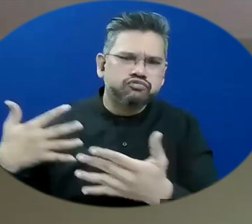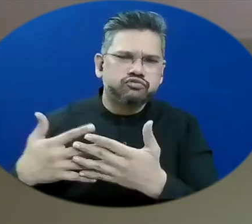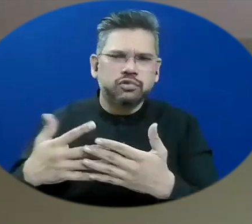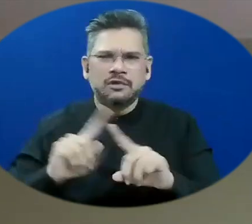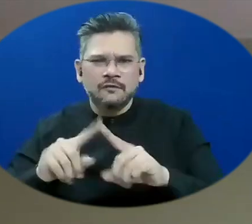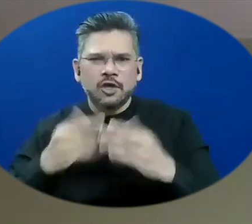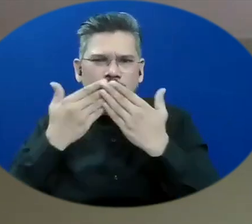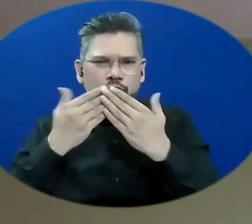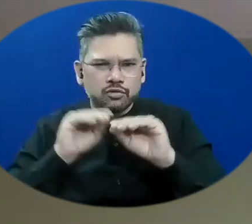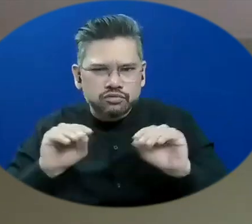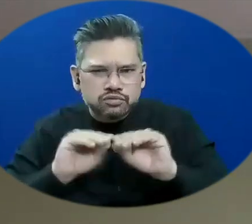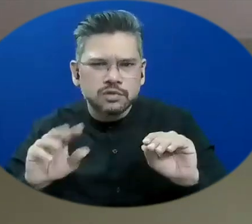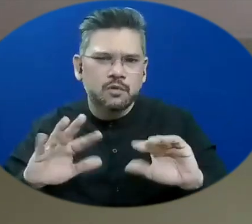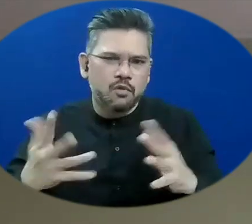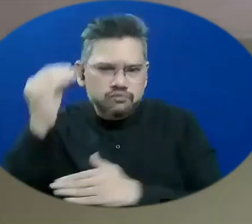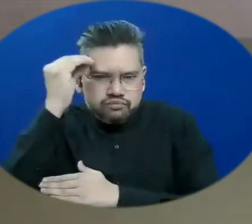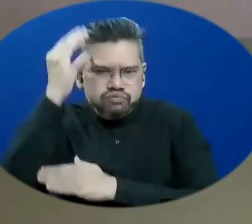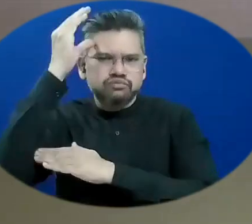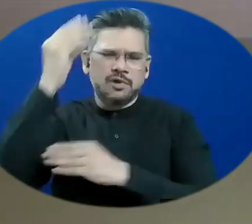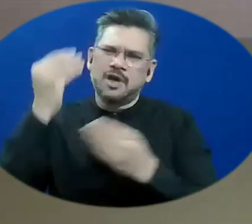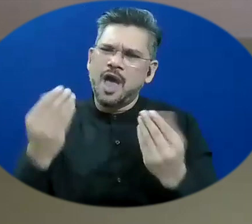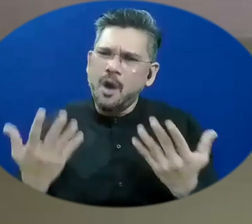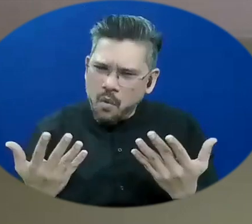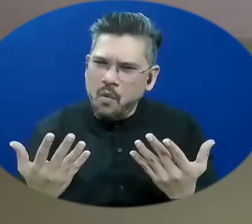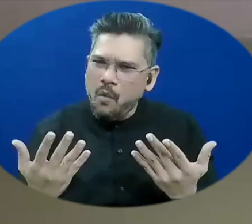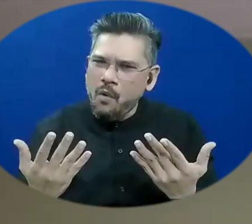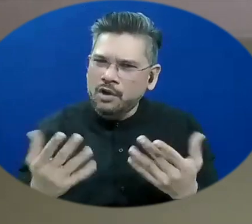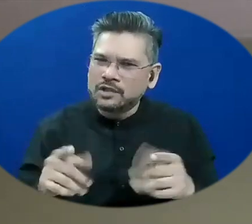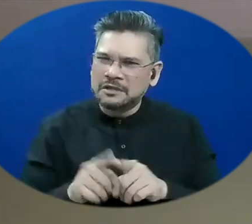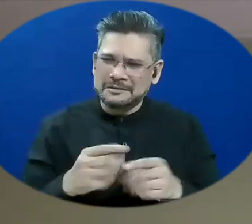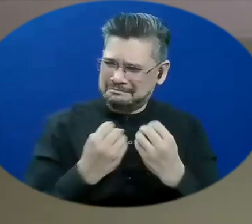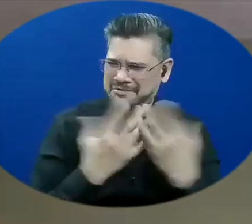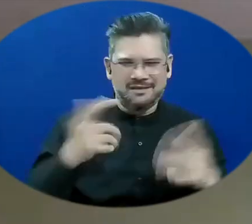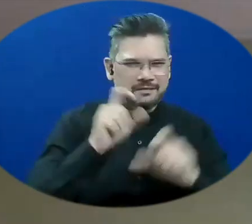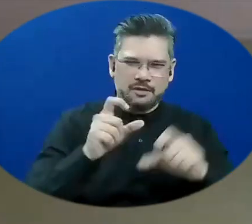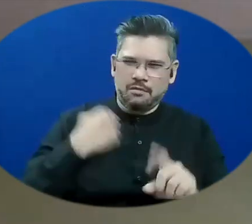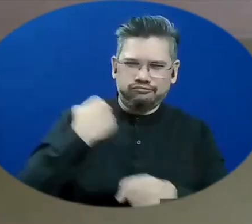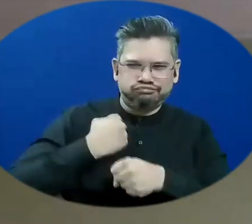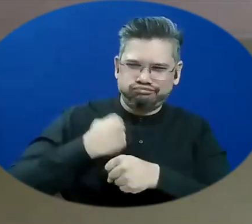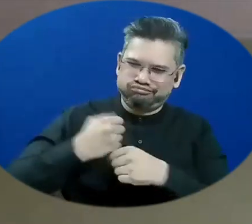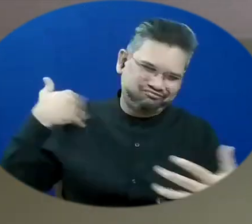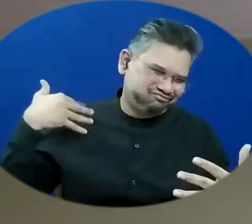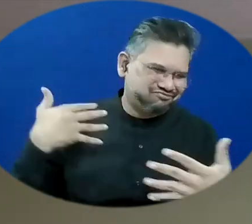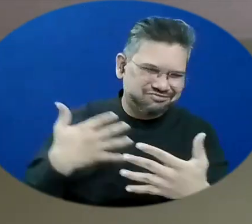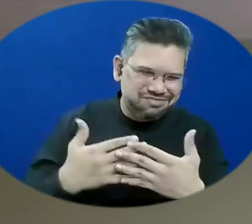so many people who have worked very hard to have the voice that they have, and yours is one that jumped out to me as well.